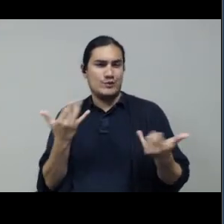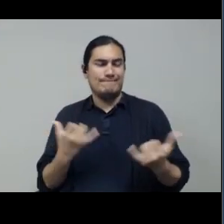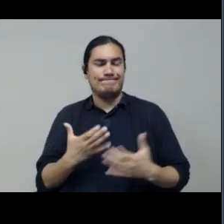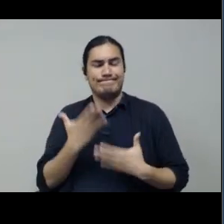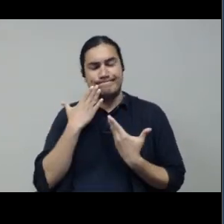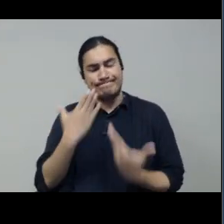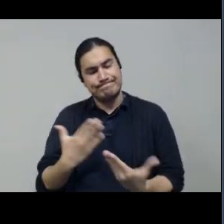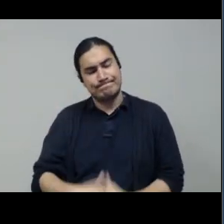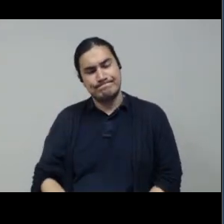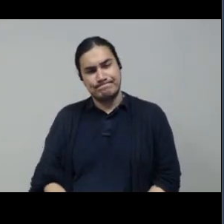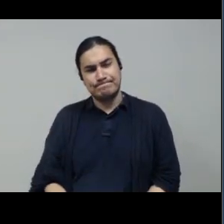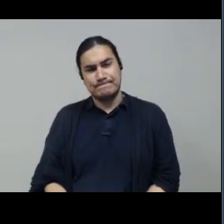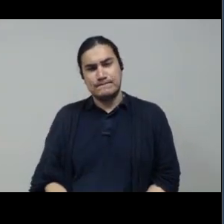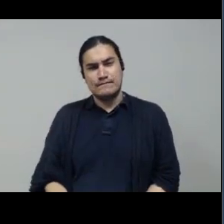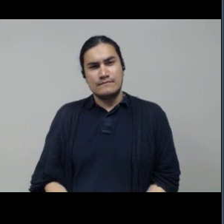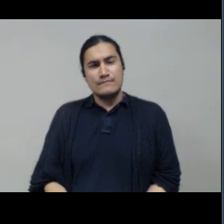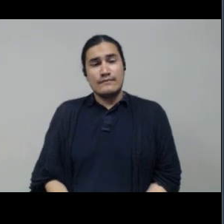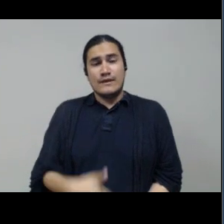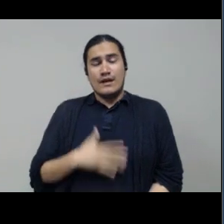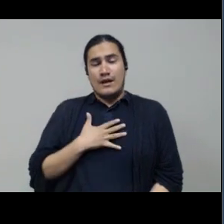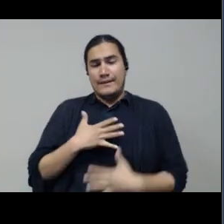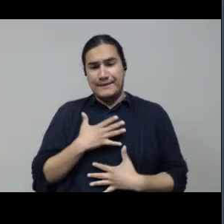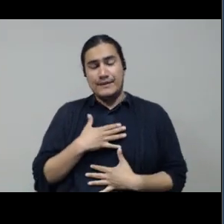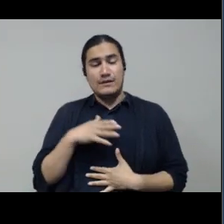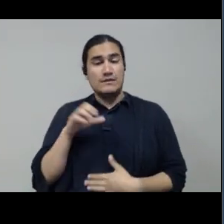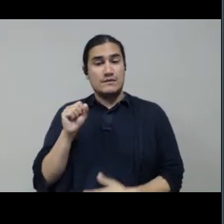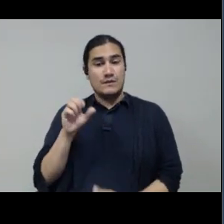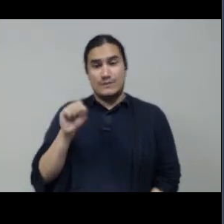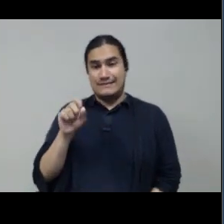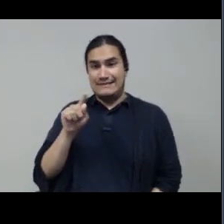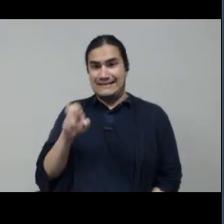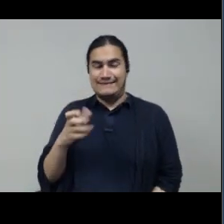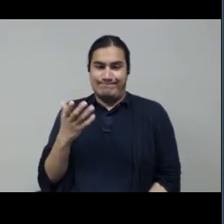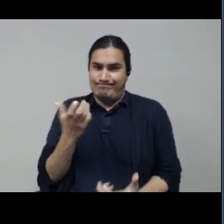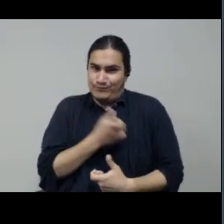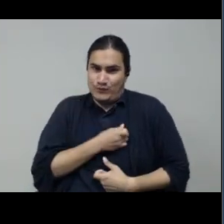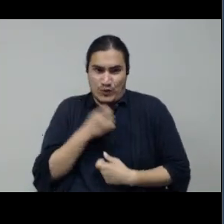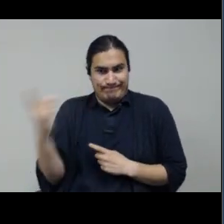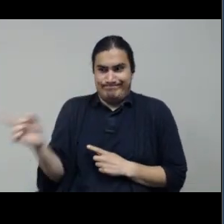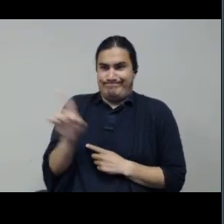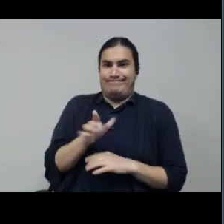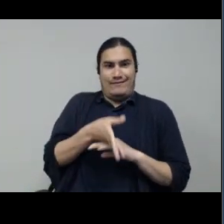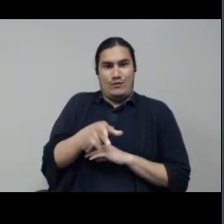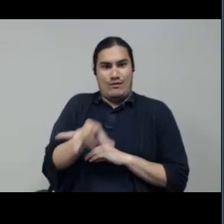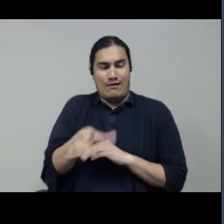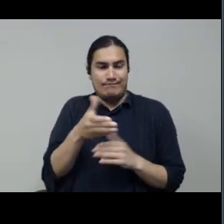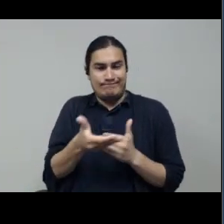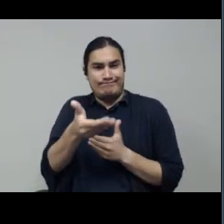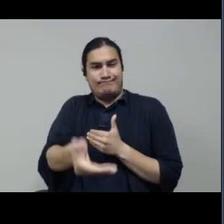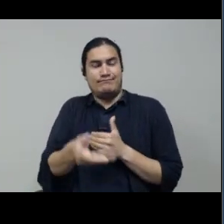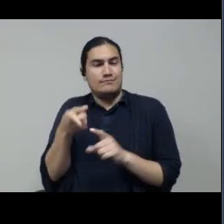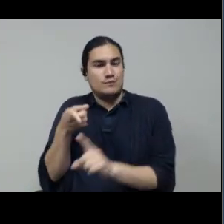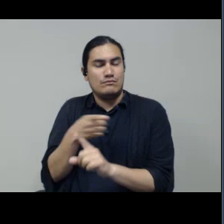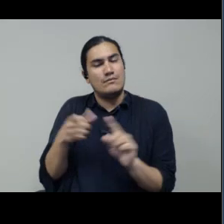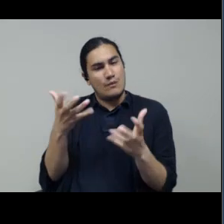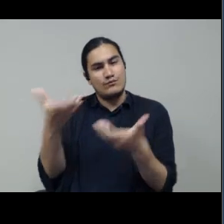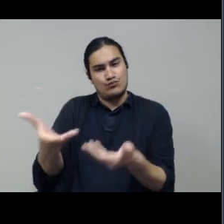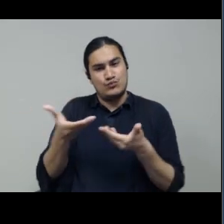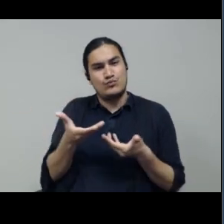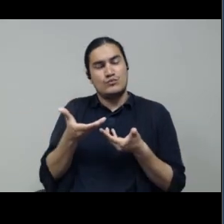you. So Steve, I hate to bring you up after that, but now I'd like to introduce